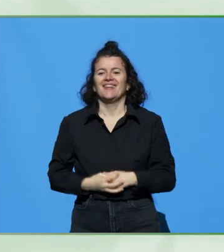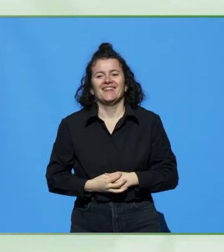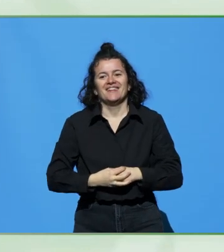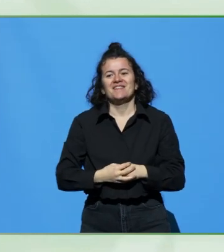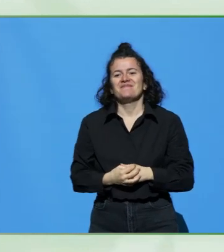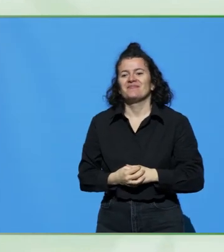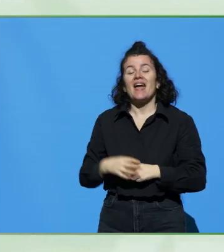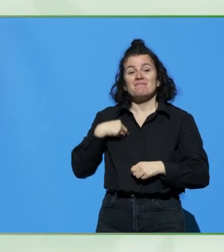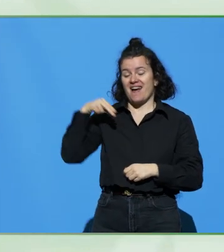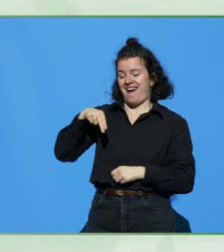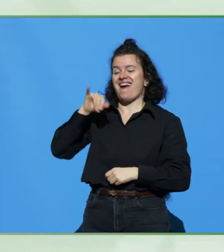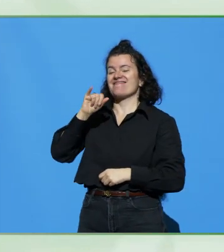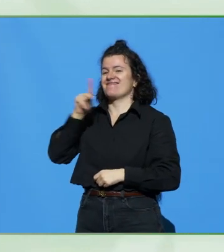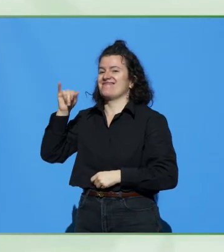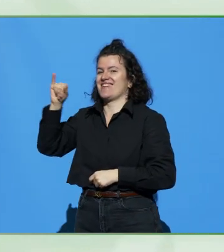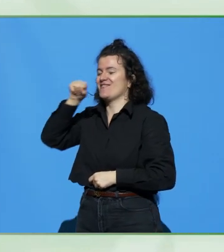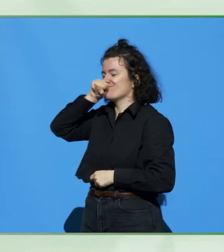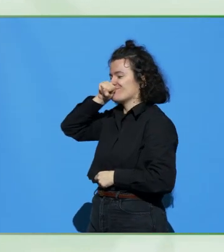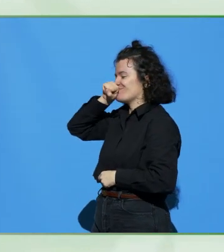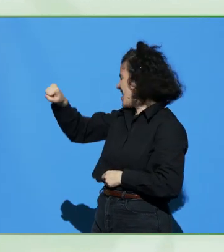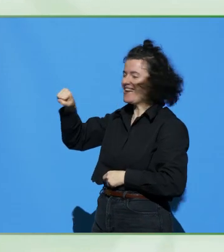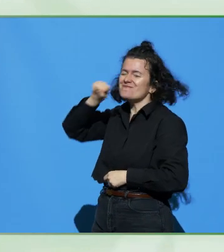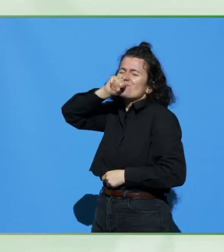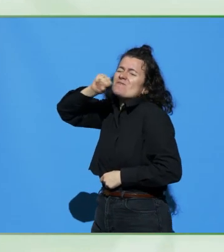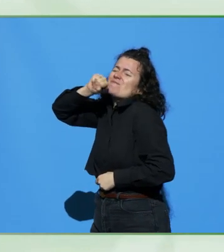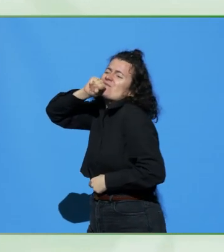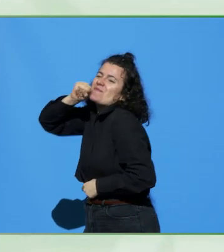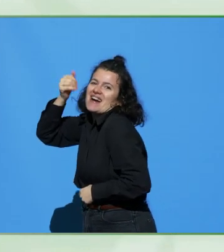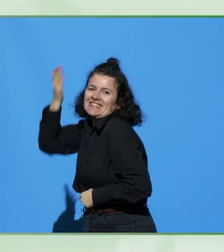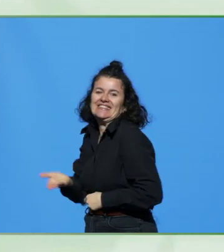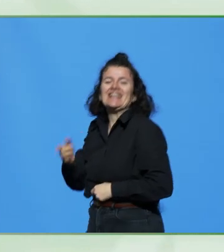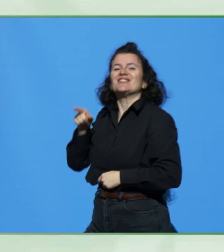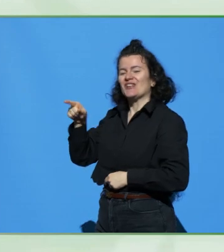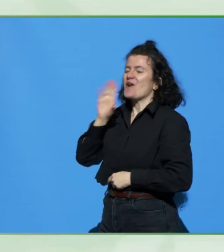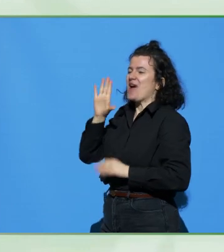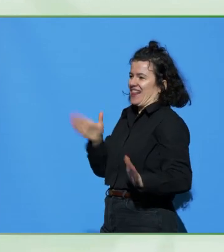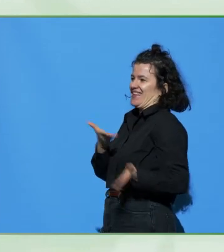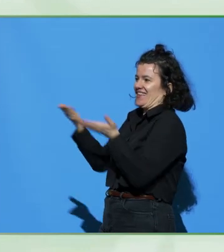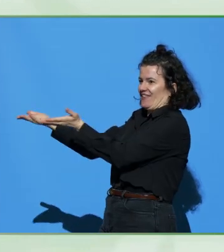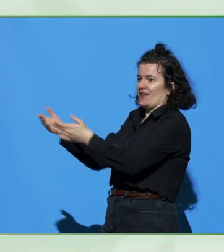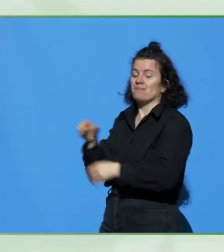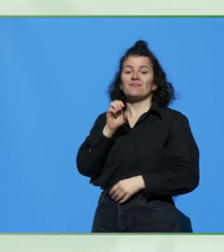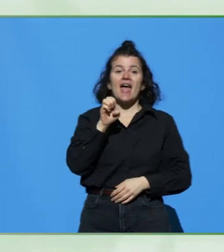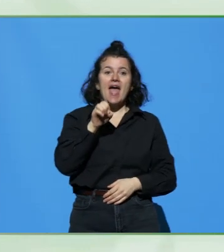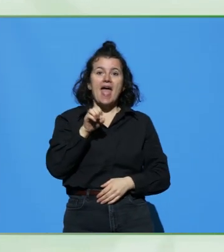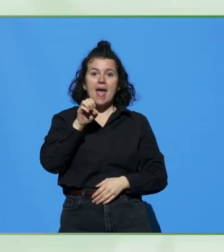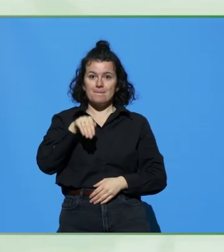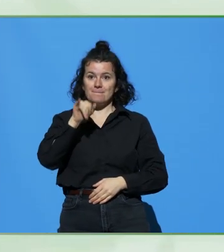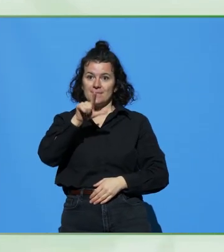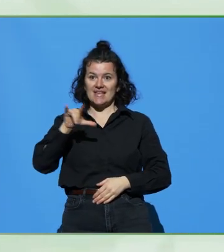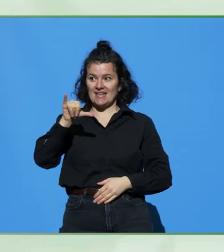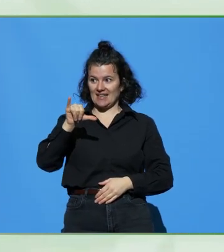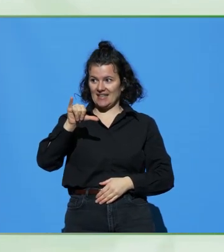will hand over this precious moment for Emily, my hope, my next generation hope,